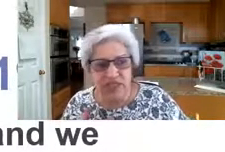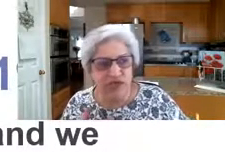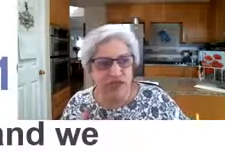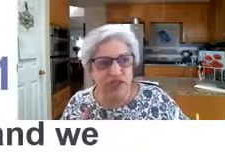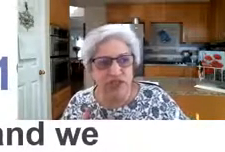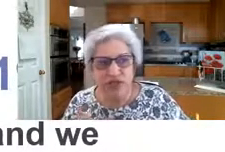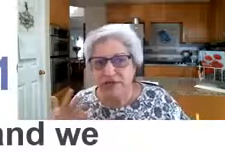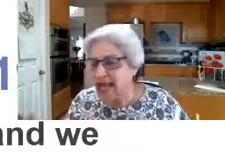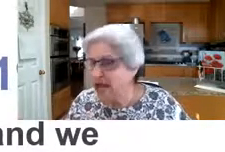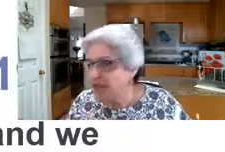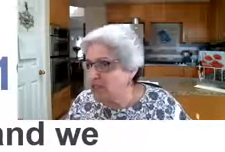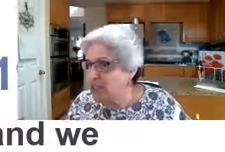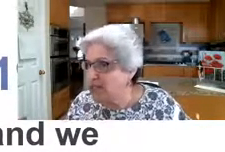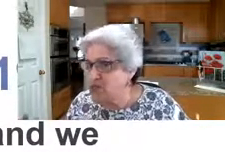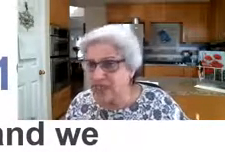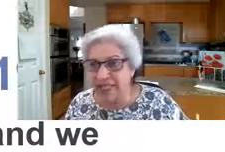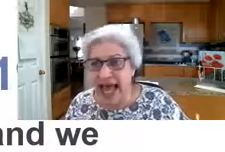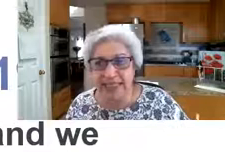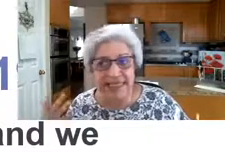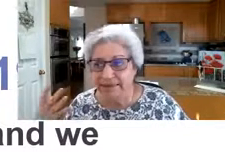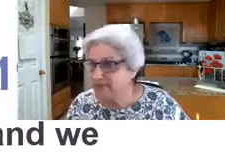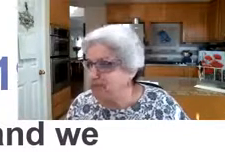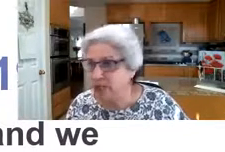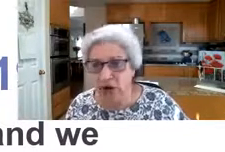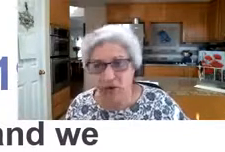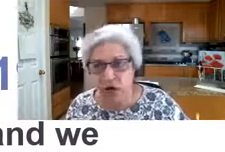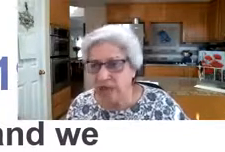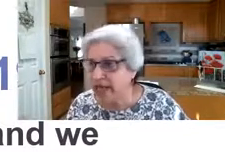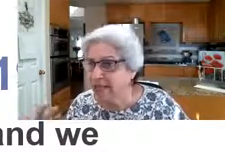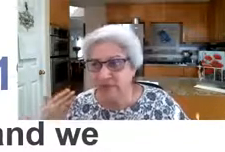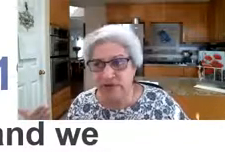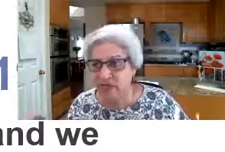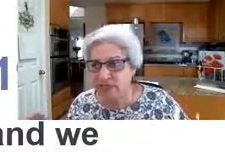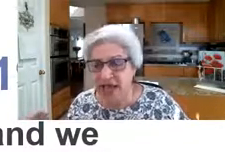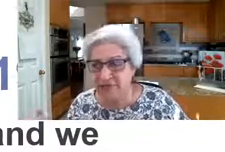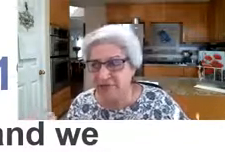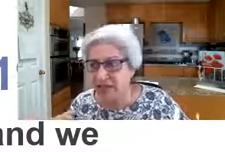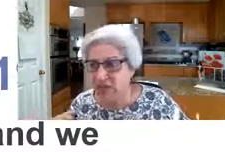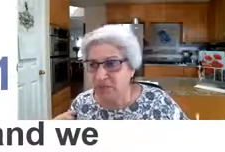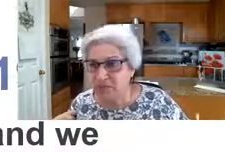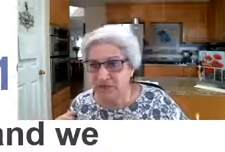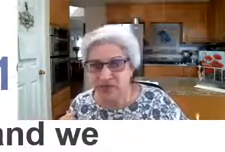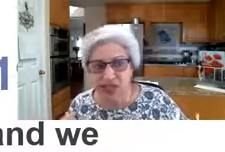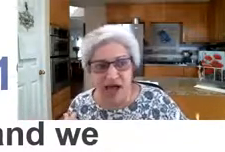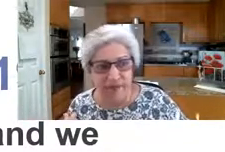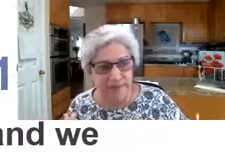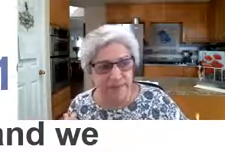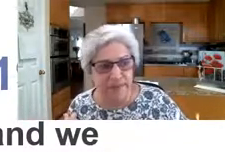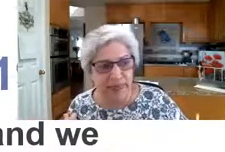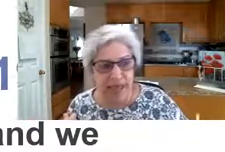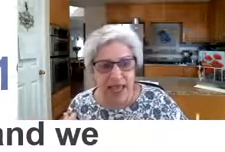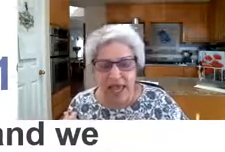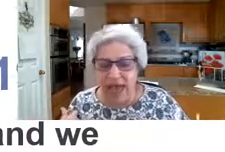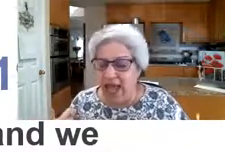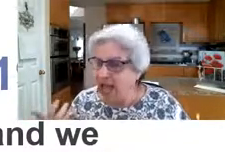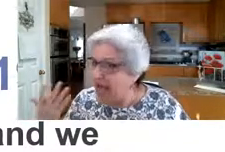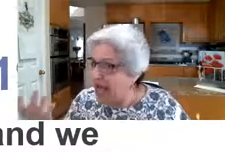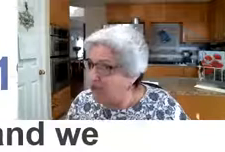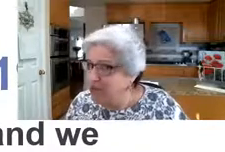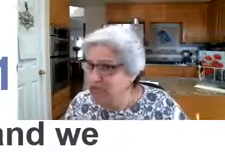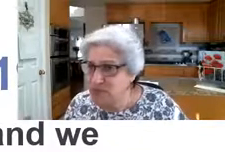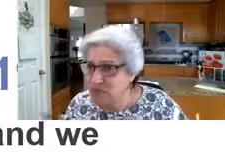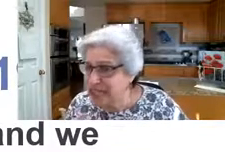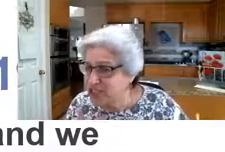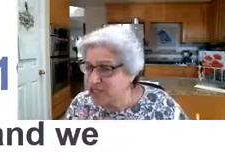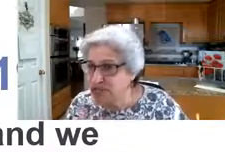I mentioned this earlier, how long does immunity last? We don't know yet. We've just got to follow people for time.